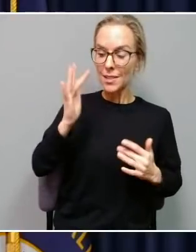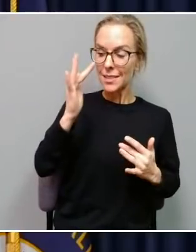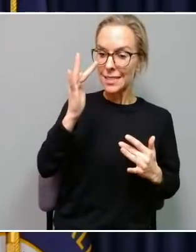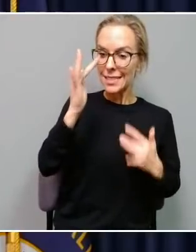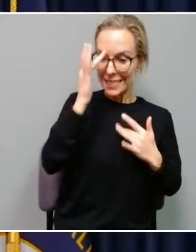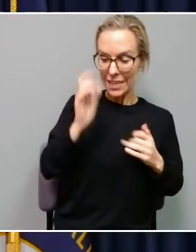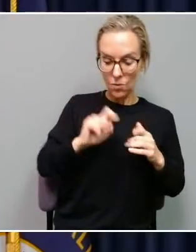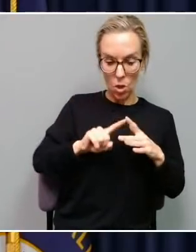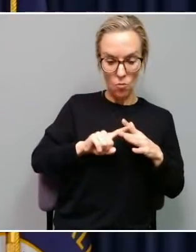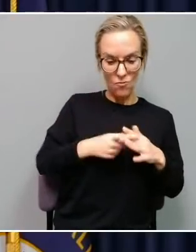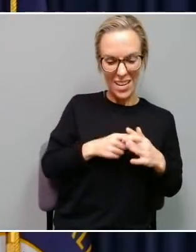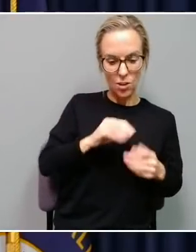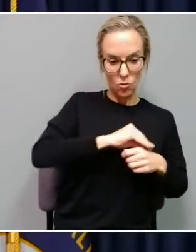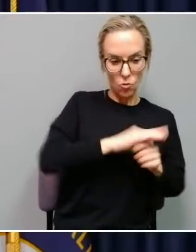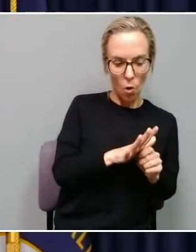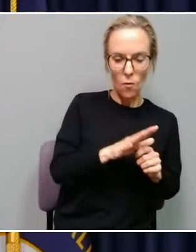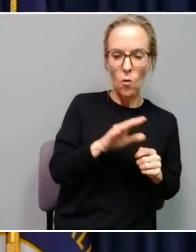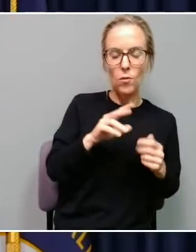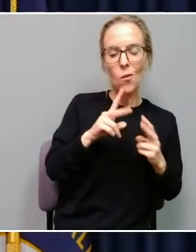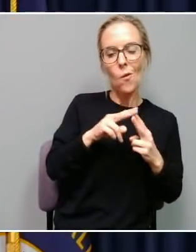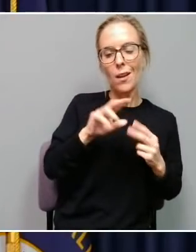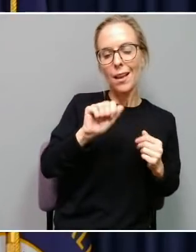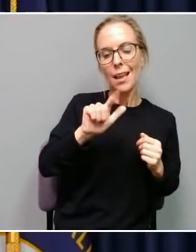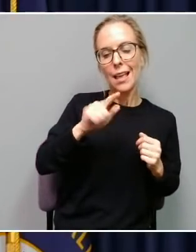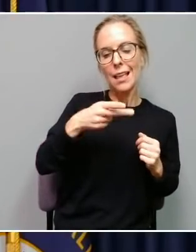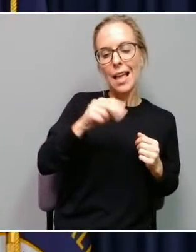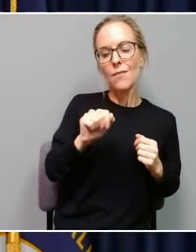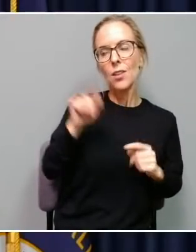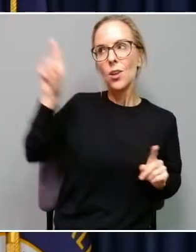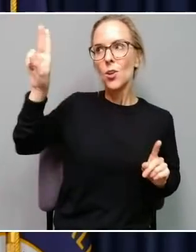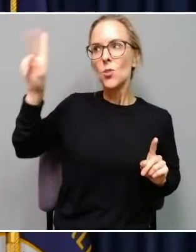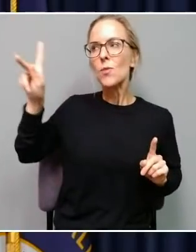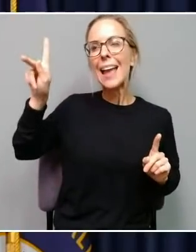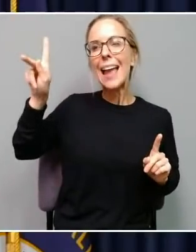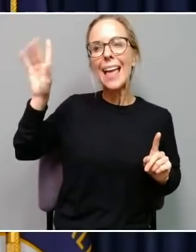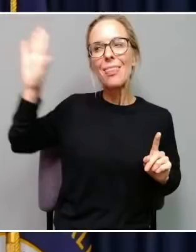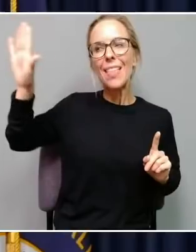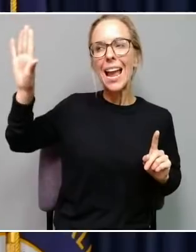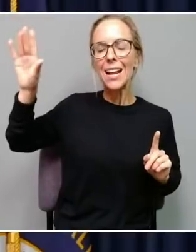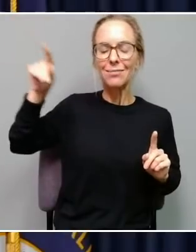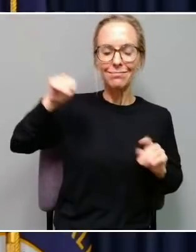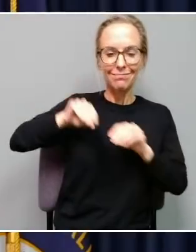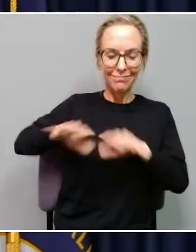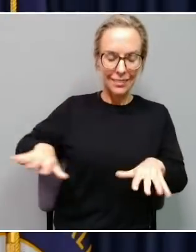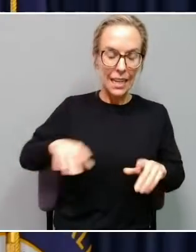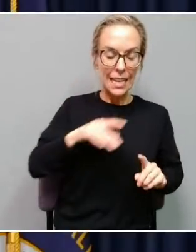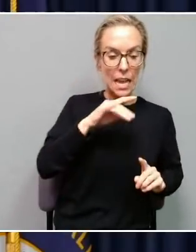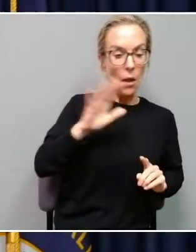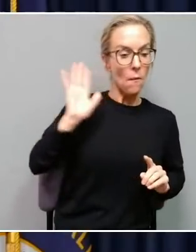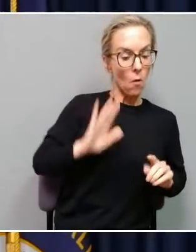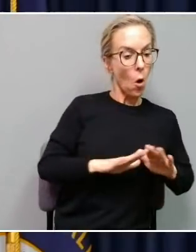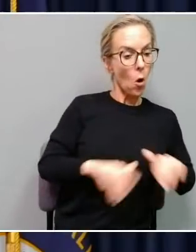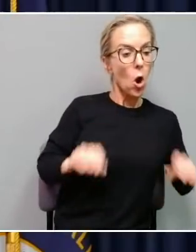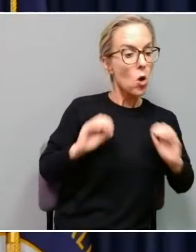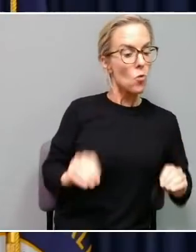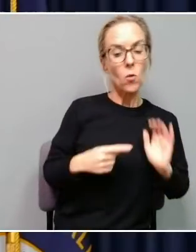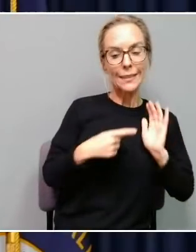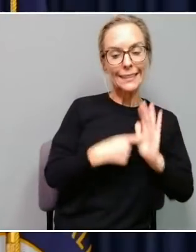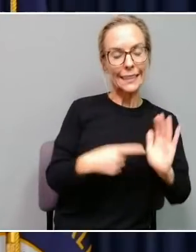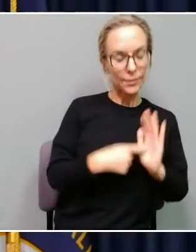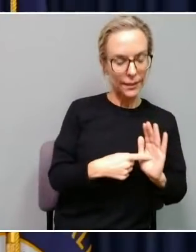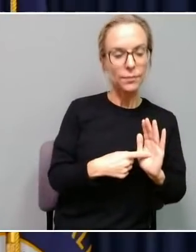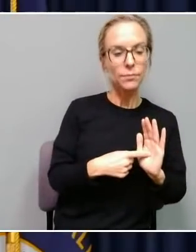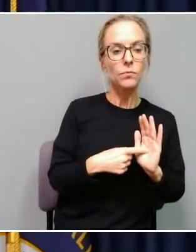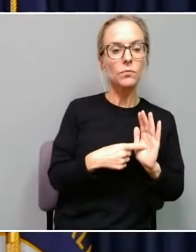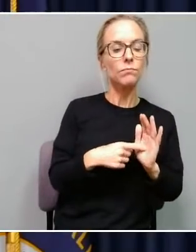strain or the alpha, which we called the UK variant. Kids that wouldn't have had any symptoms at all in those